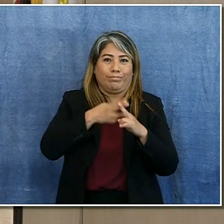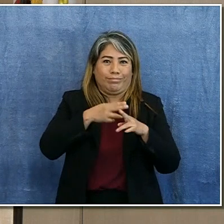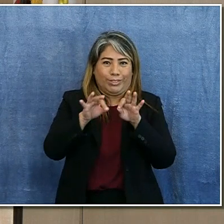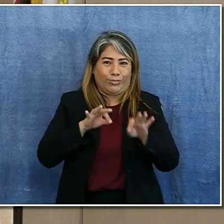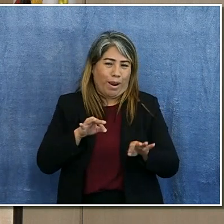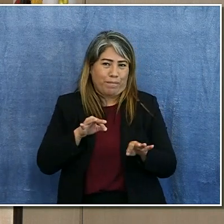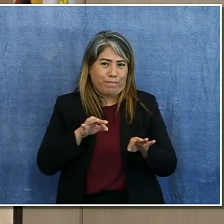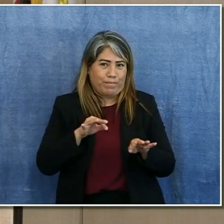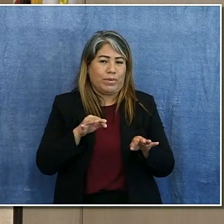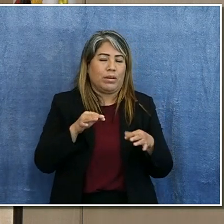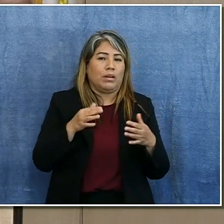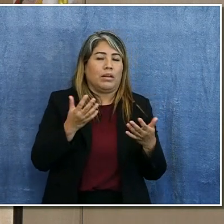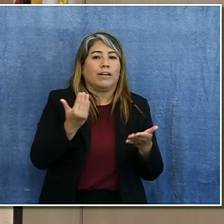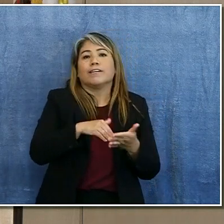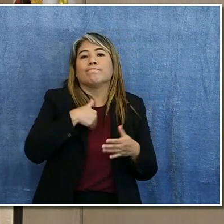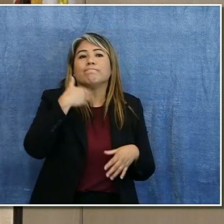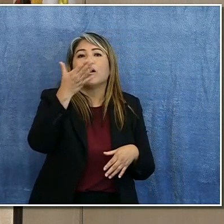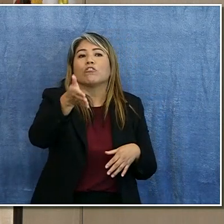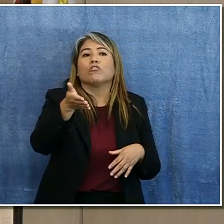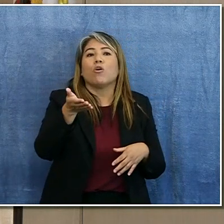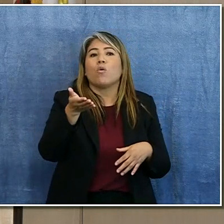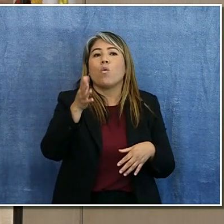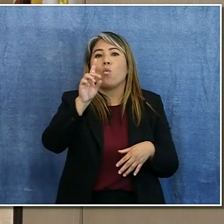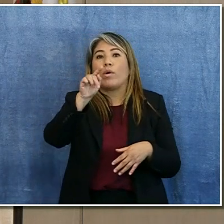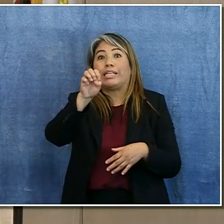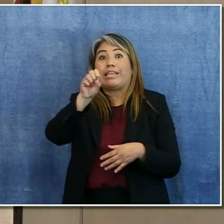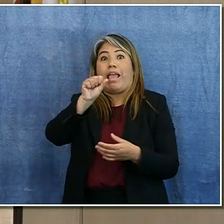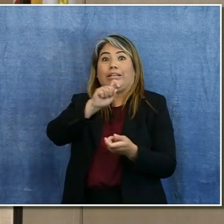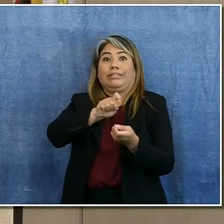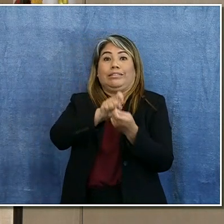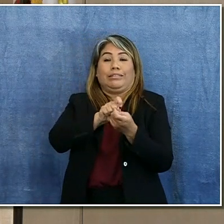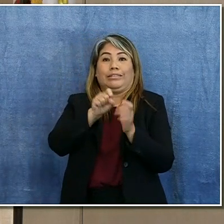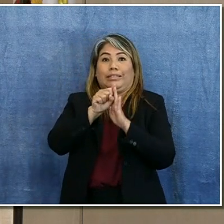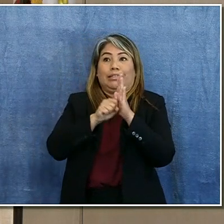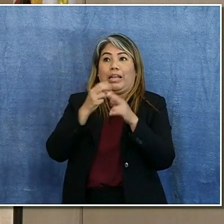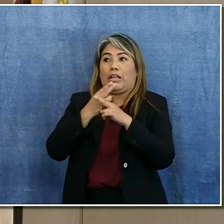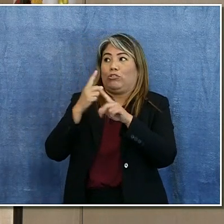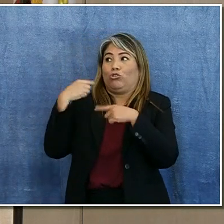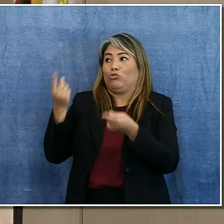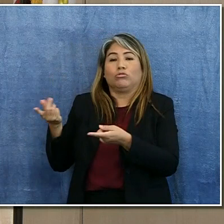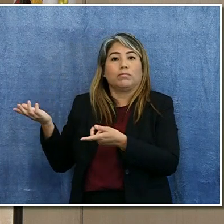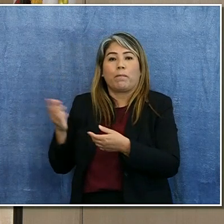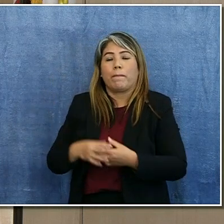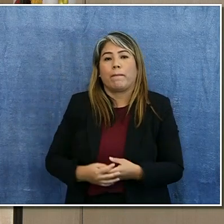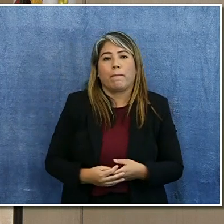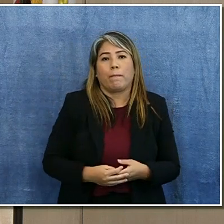them. Again, I don't know what dates the state has used.